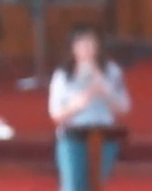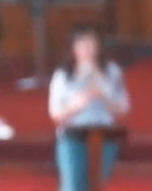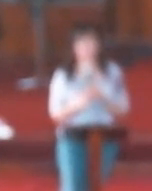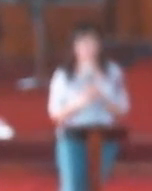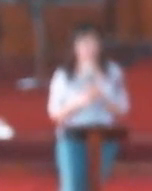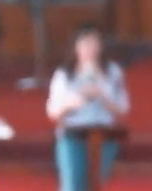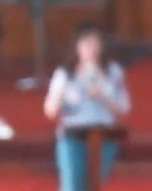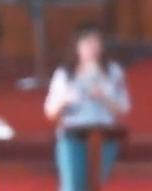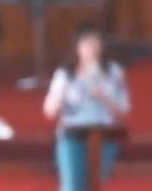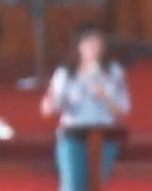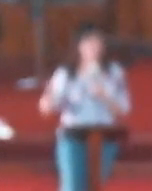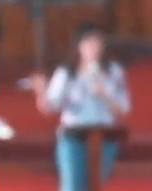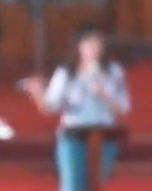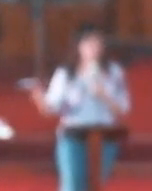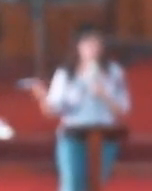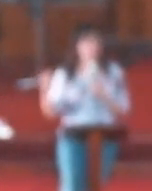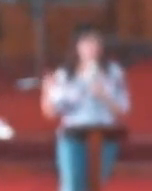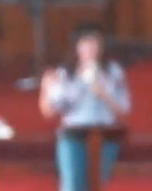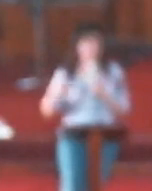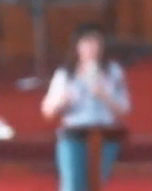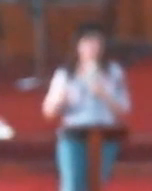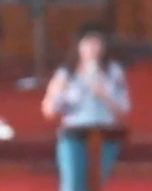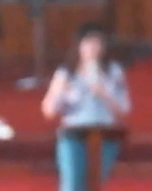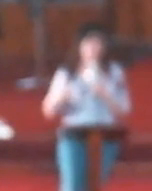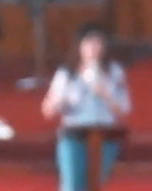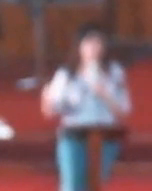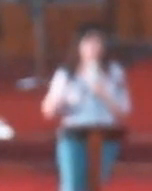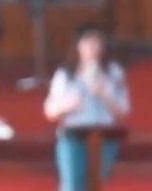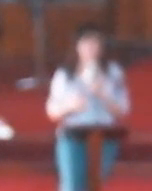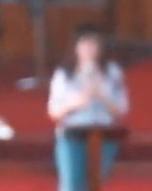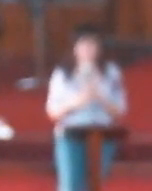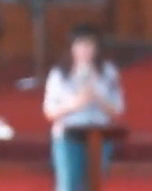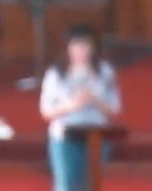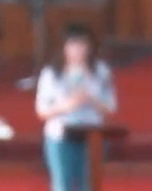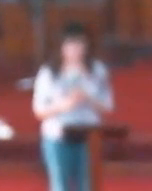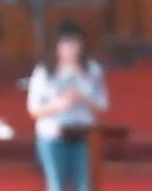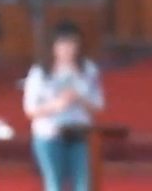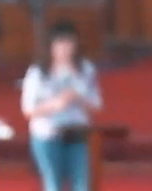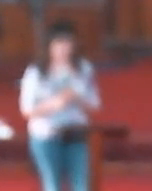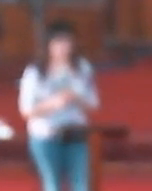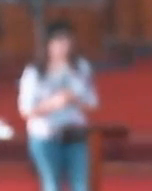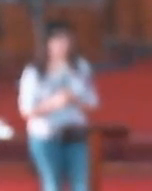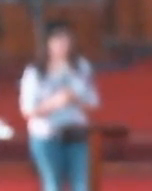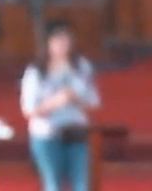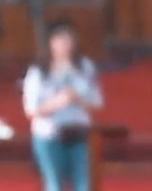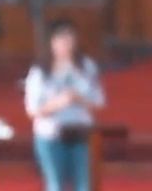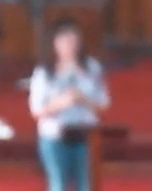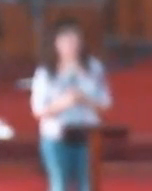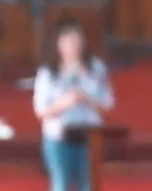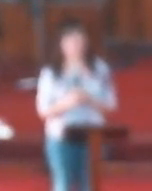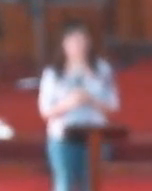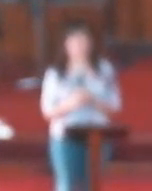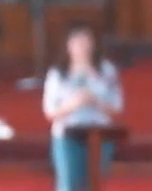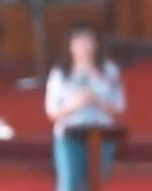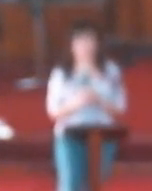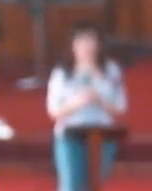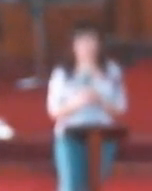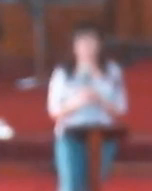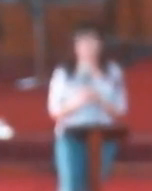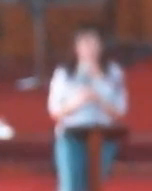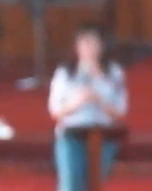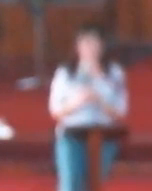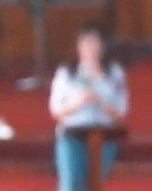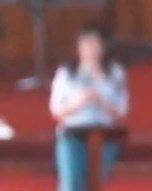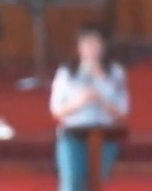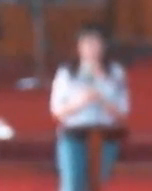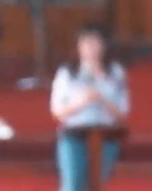things and just kind of organize the world as, according to what we say. Llamar las cosas que no son como si fuesen. Call